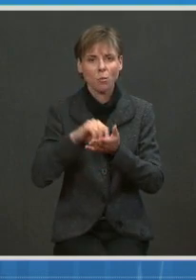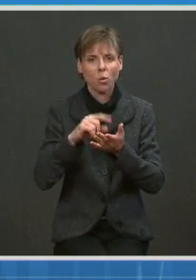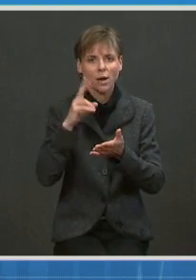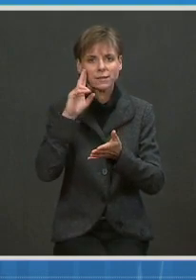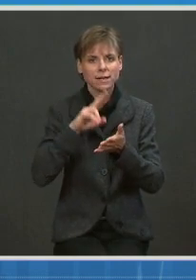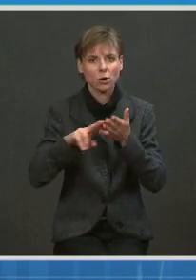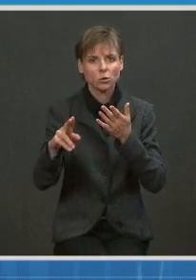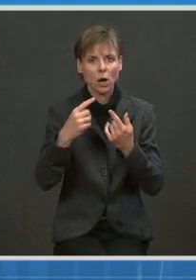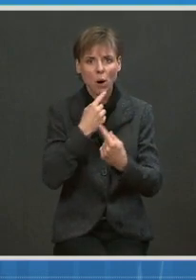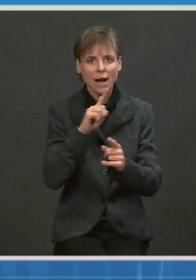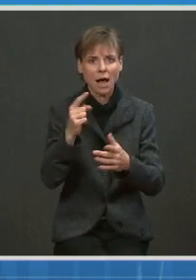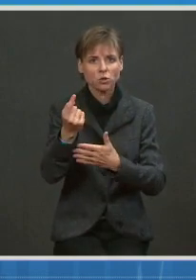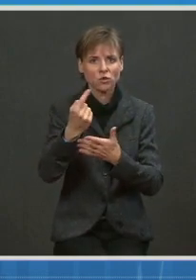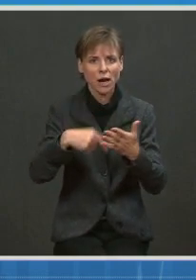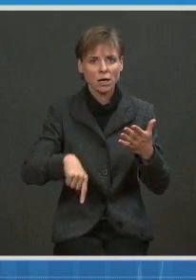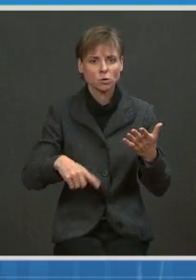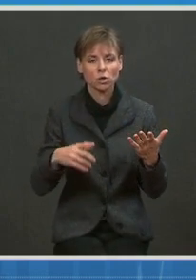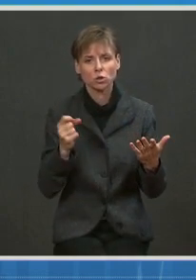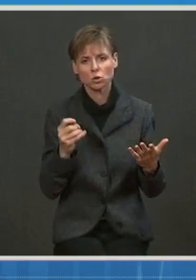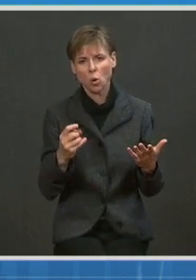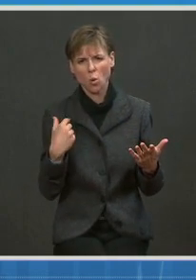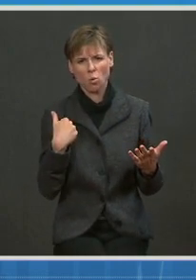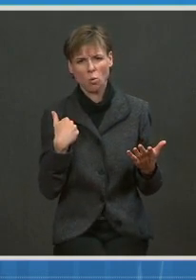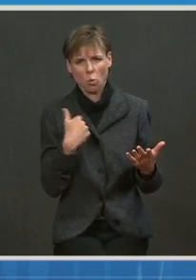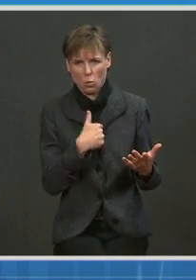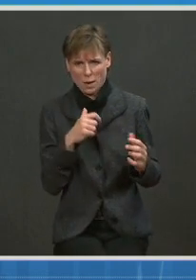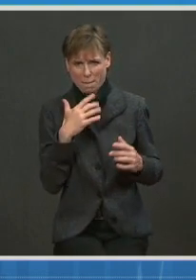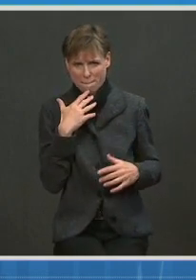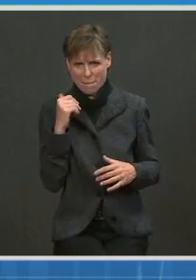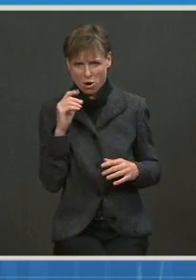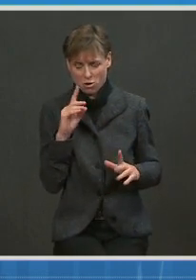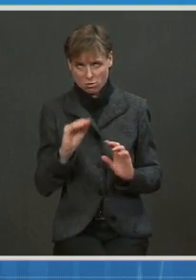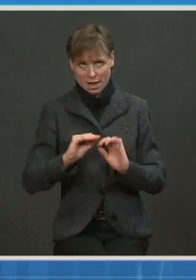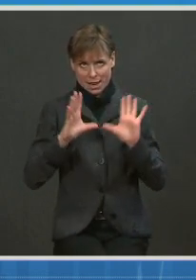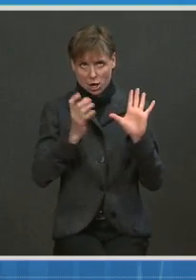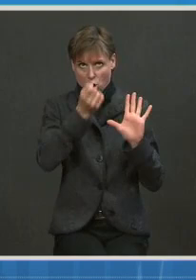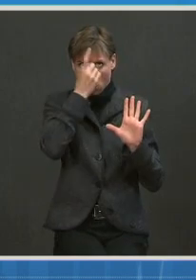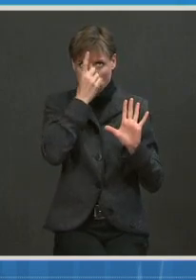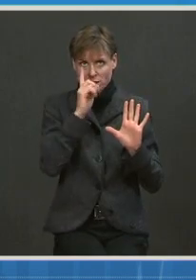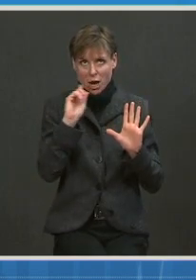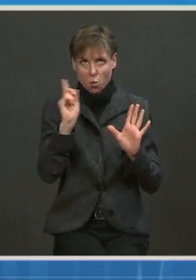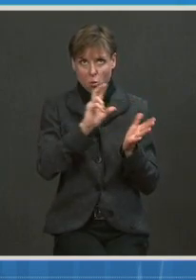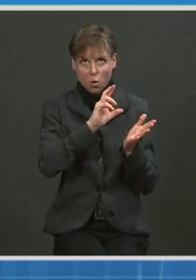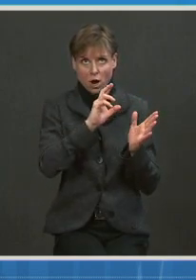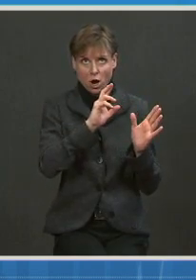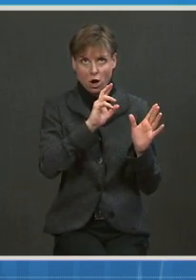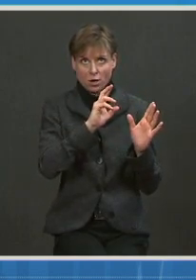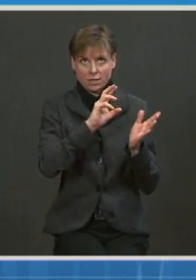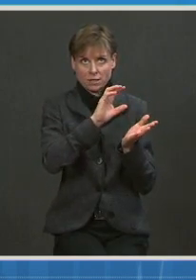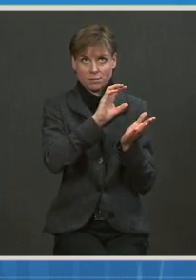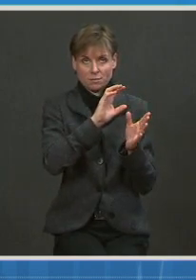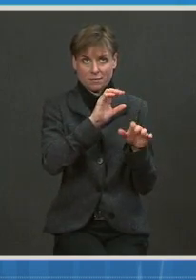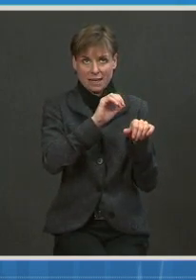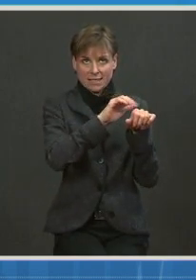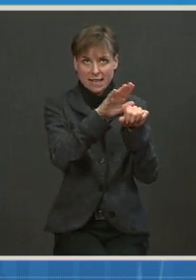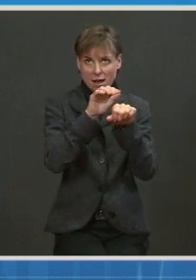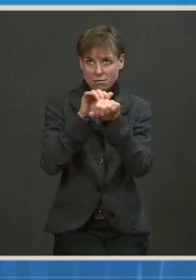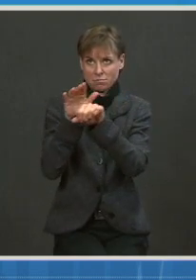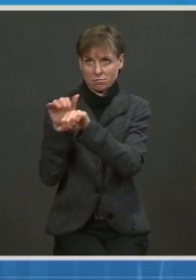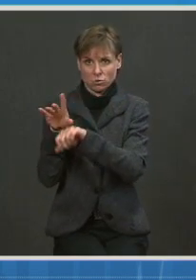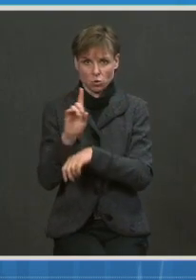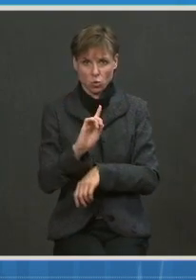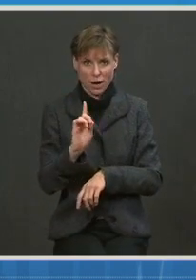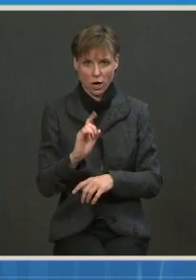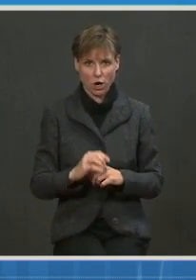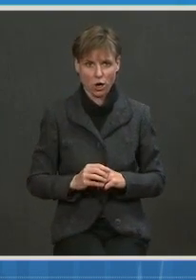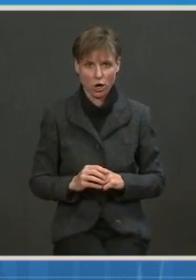week? So basically, so we can better understand where all the vaccines are going. Well, let me give you a rough,